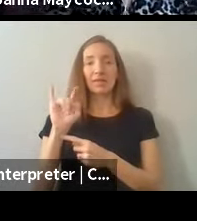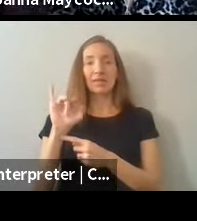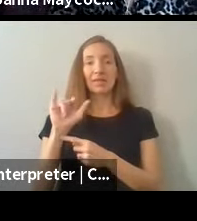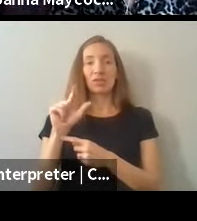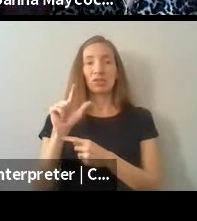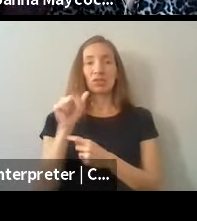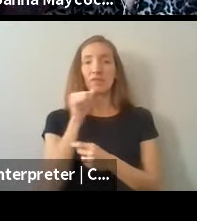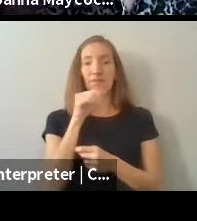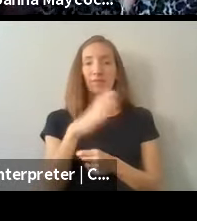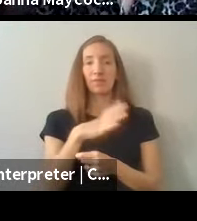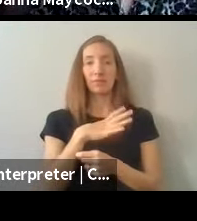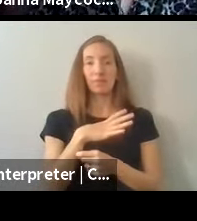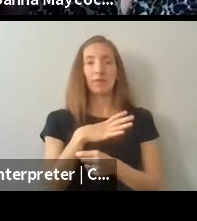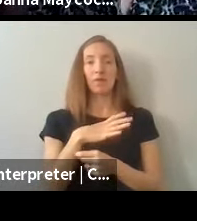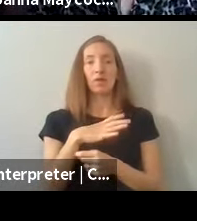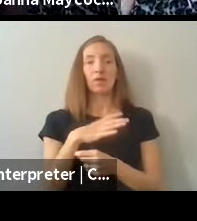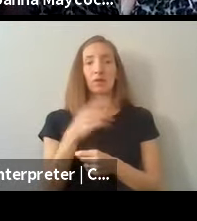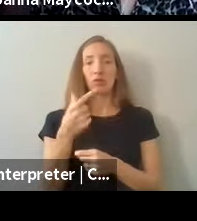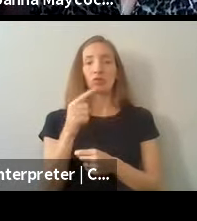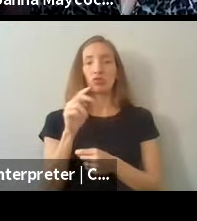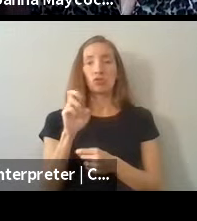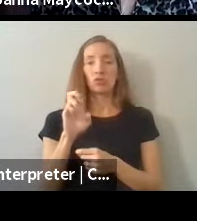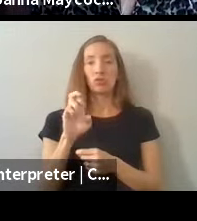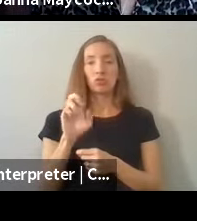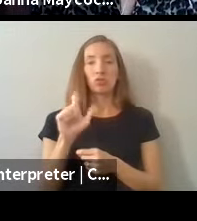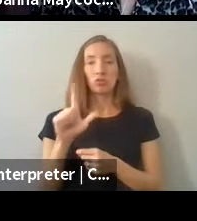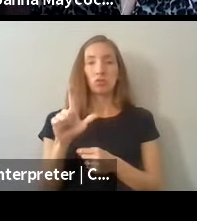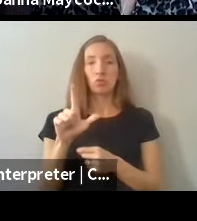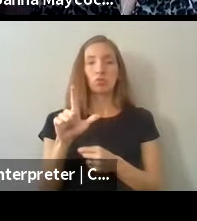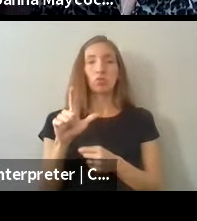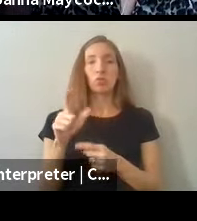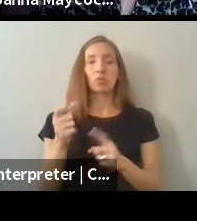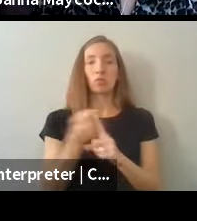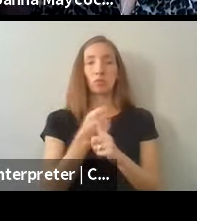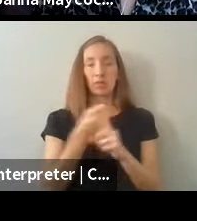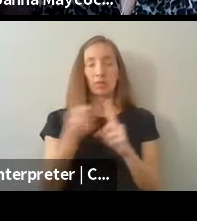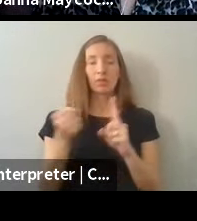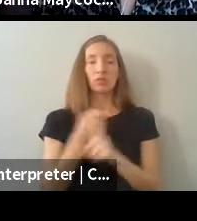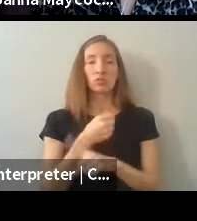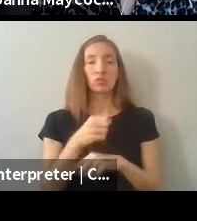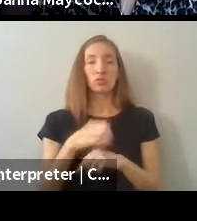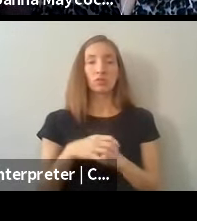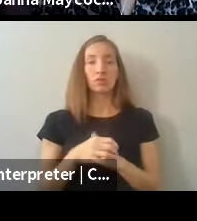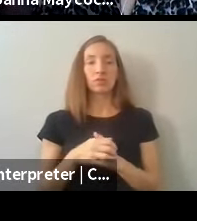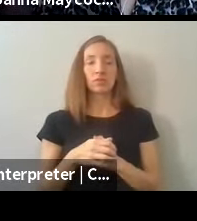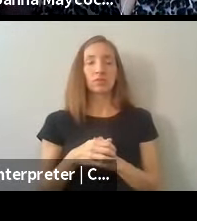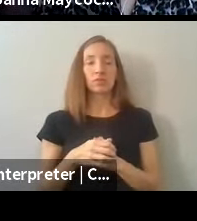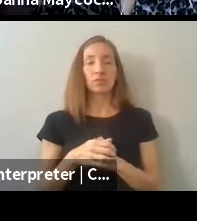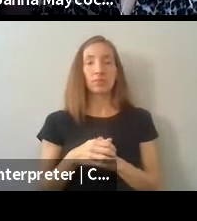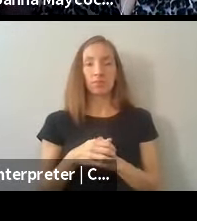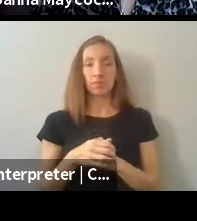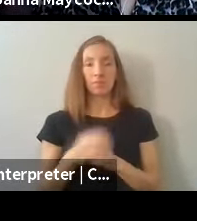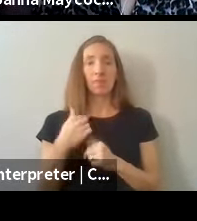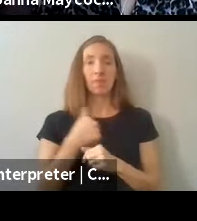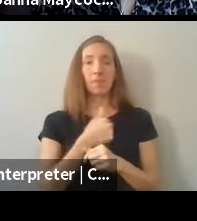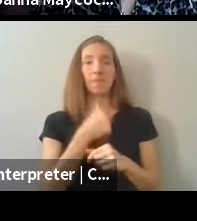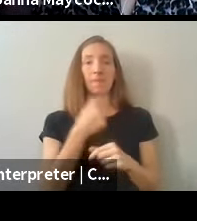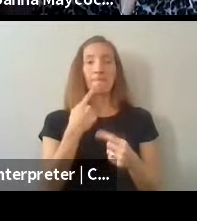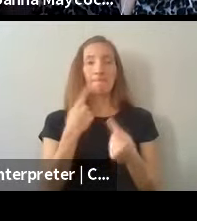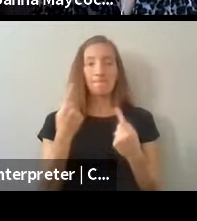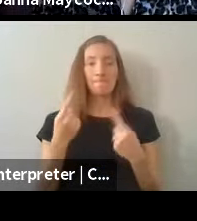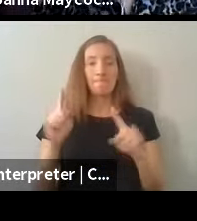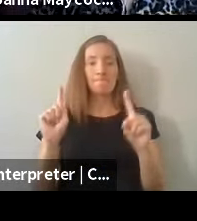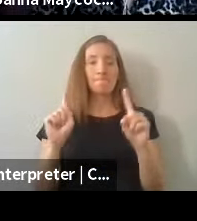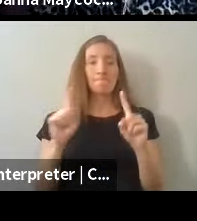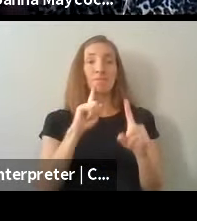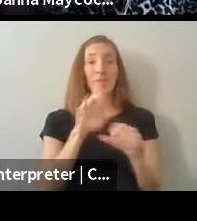more. The power of collective action is unique. UNFPA is committed to achieving zero gender-based violence